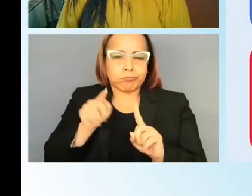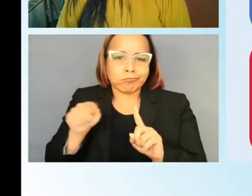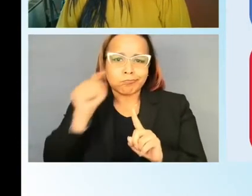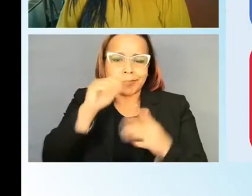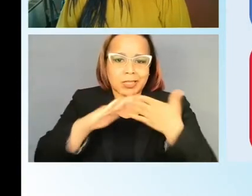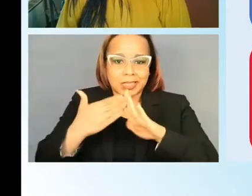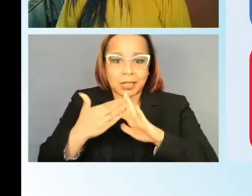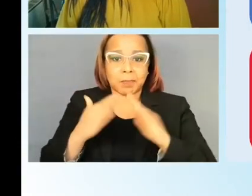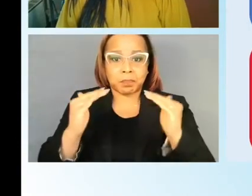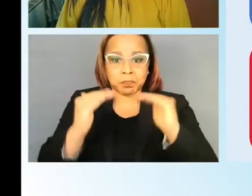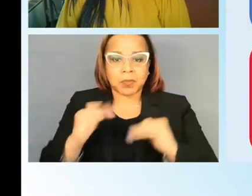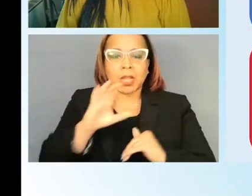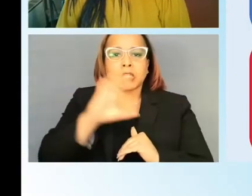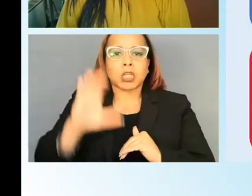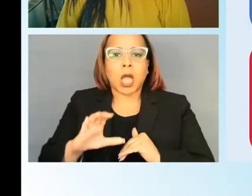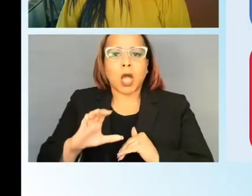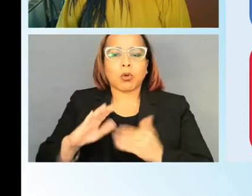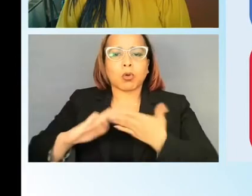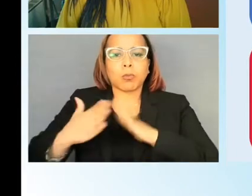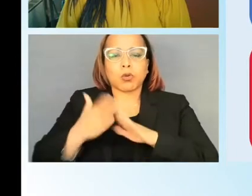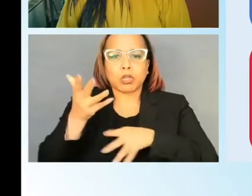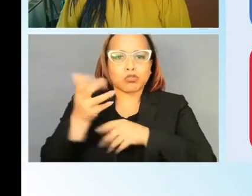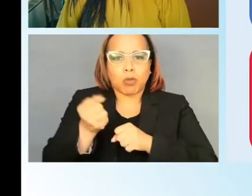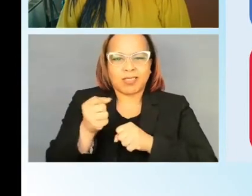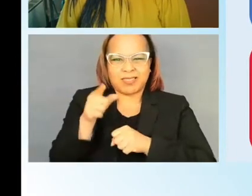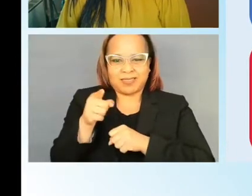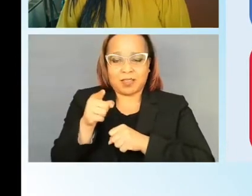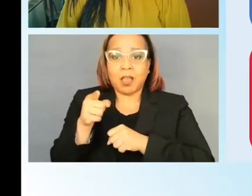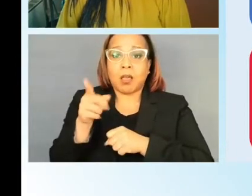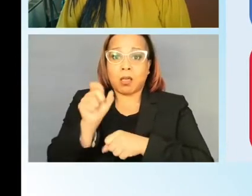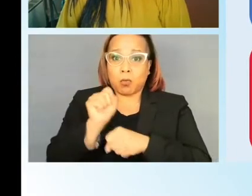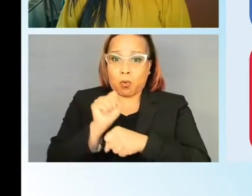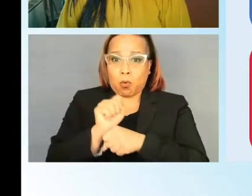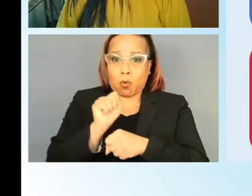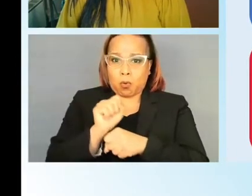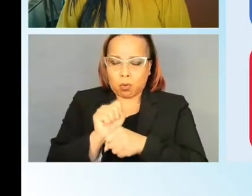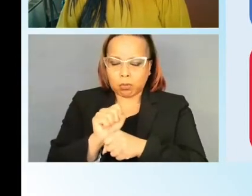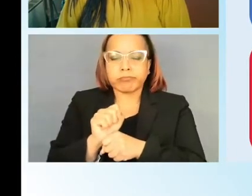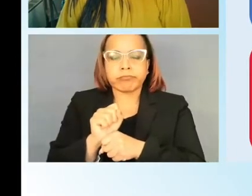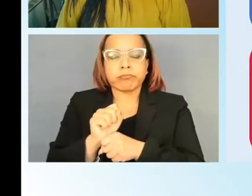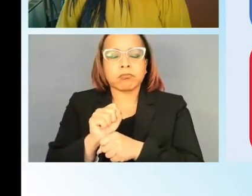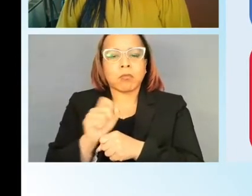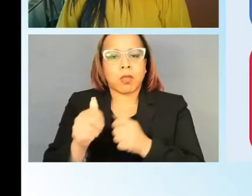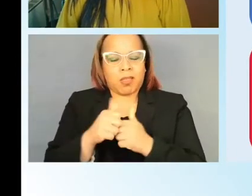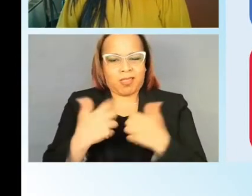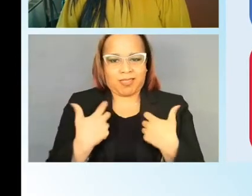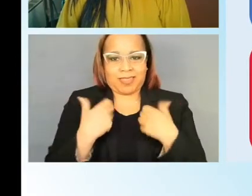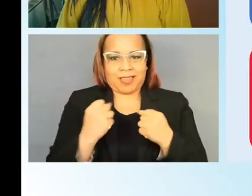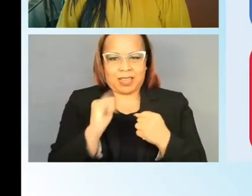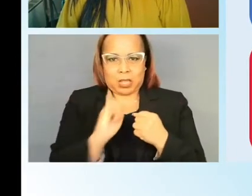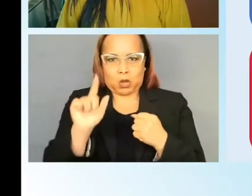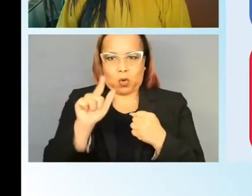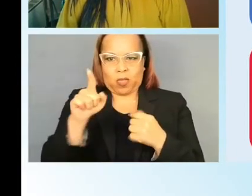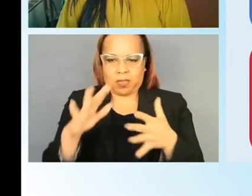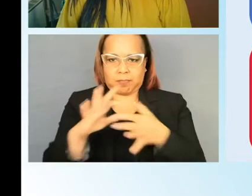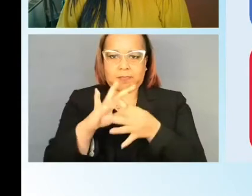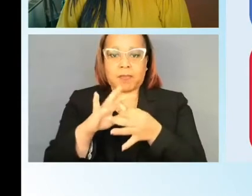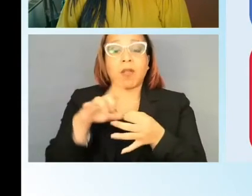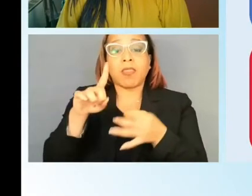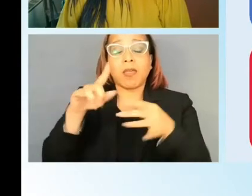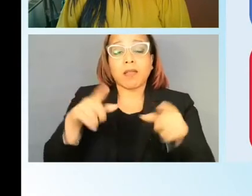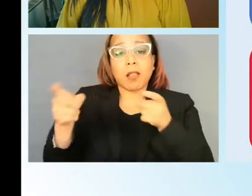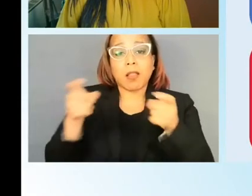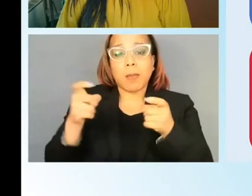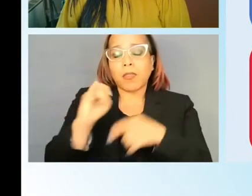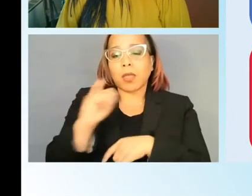Chicago Community Trust, who has brought in the work alongside the Healing Illinois, which is led by the Illinois Department